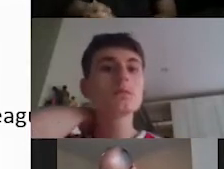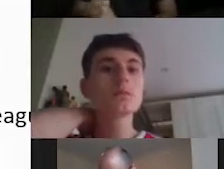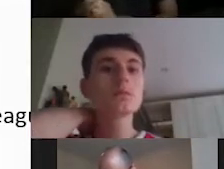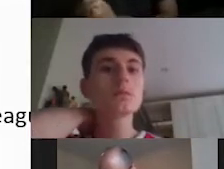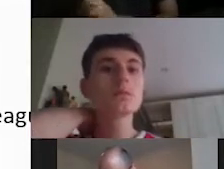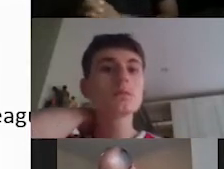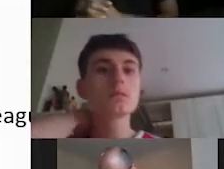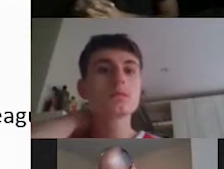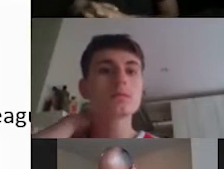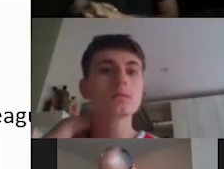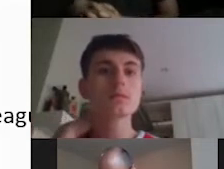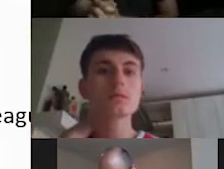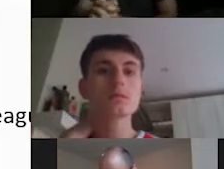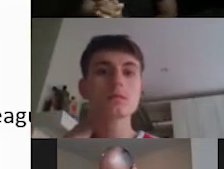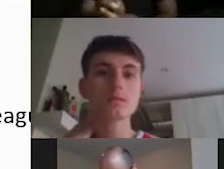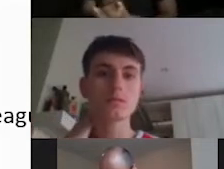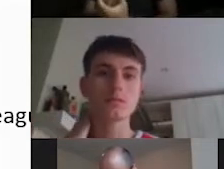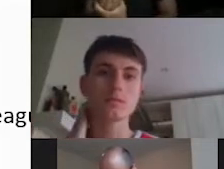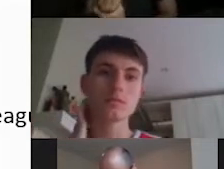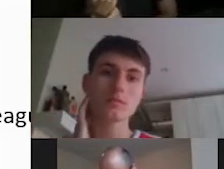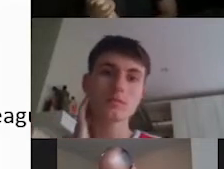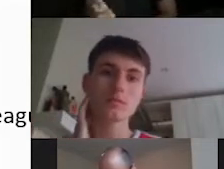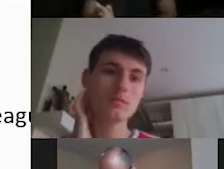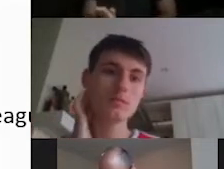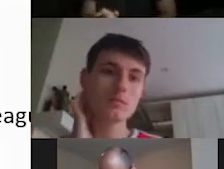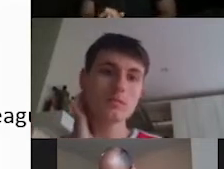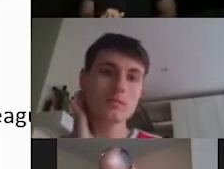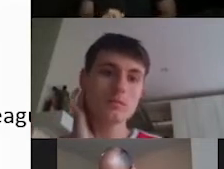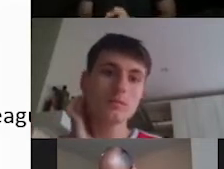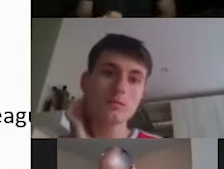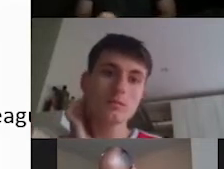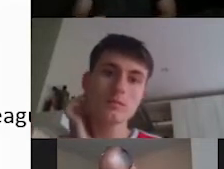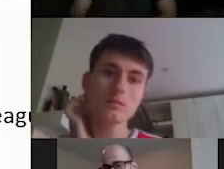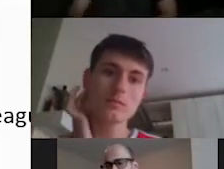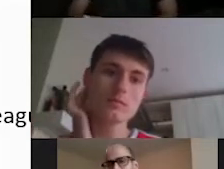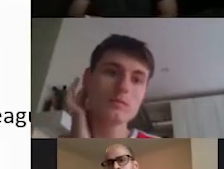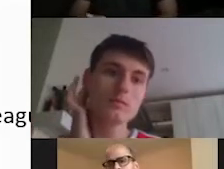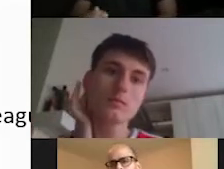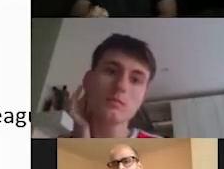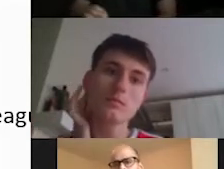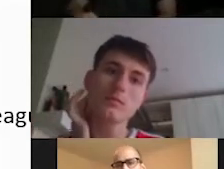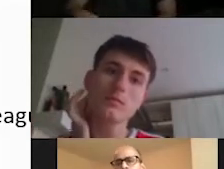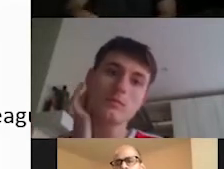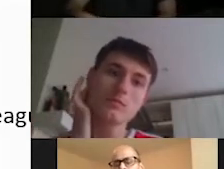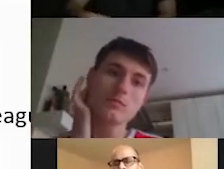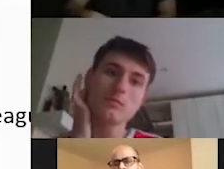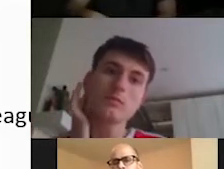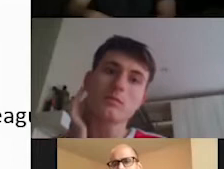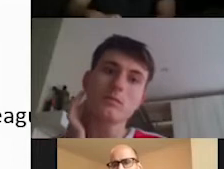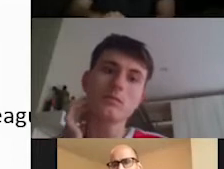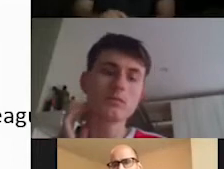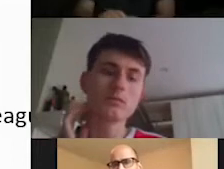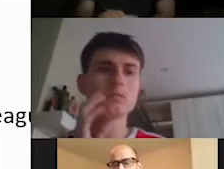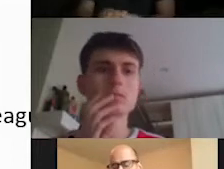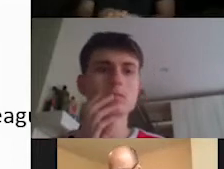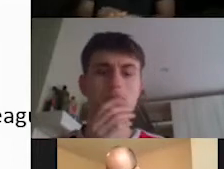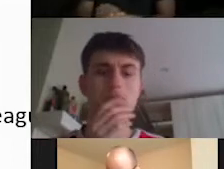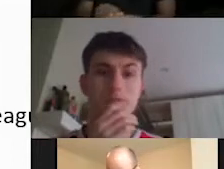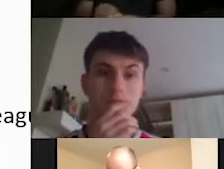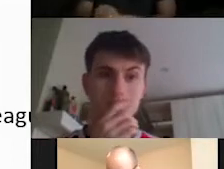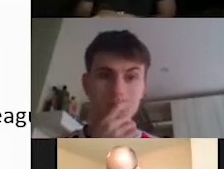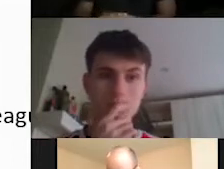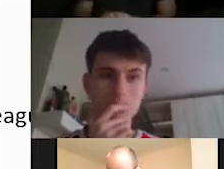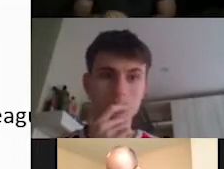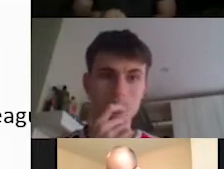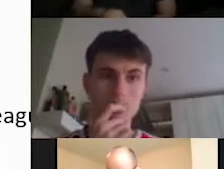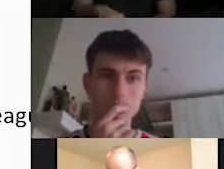down. But yeah, definitely, I think it's really important. We want to speak to more recreational centres,